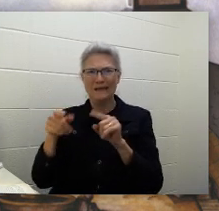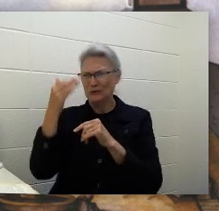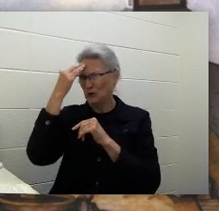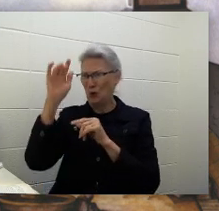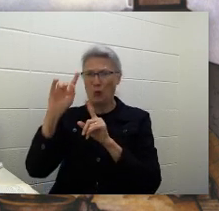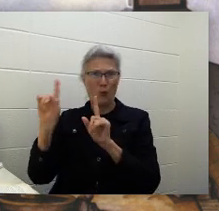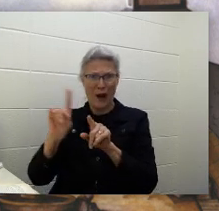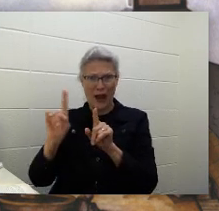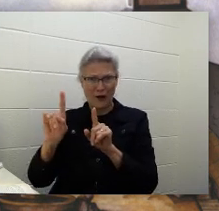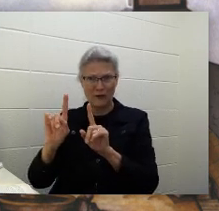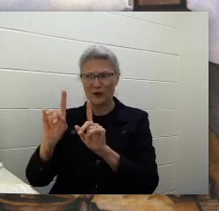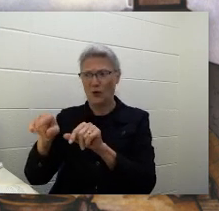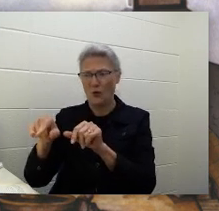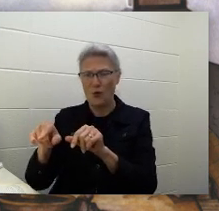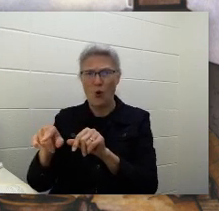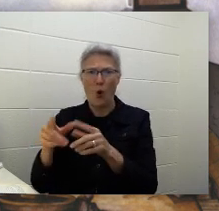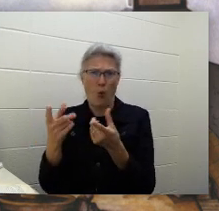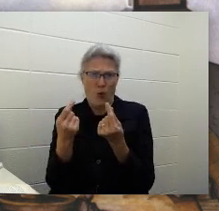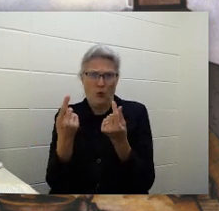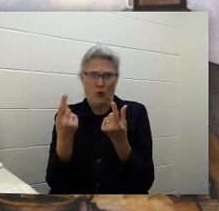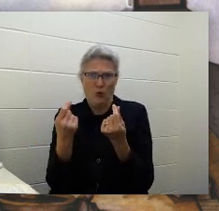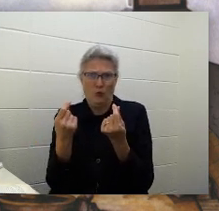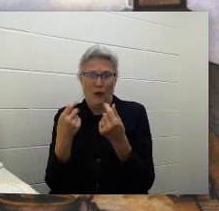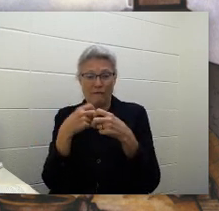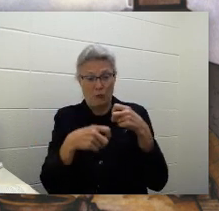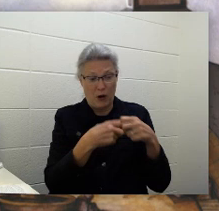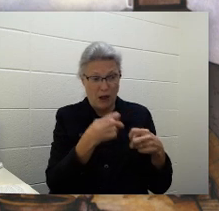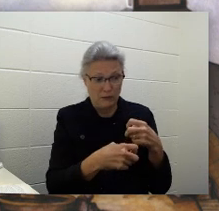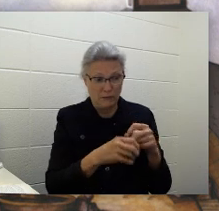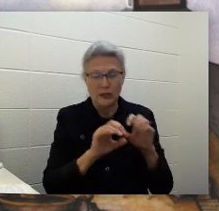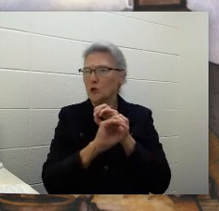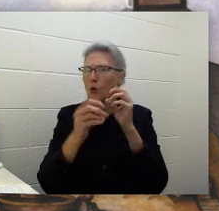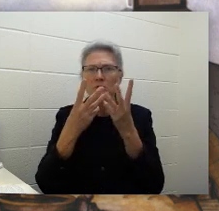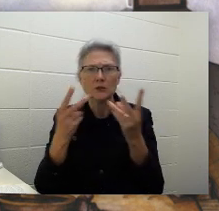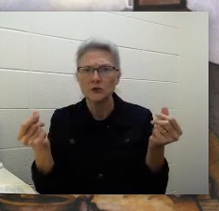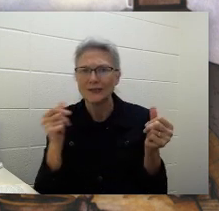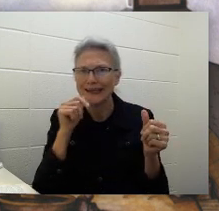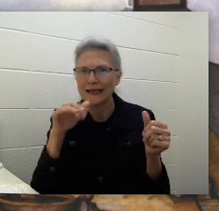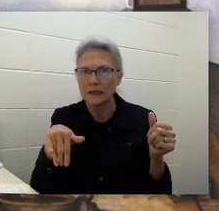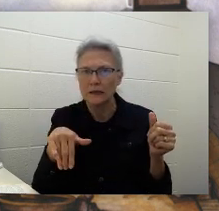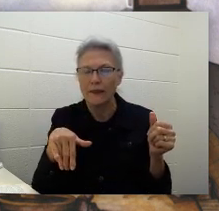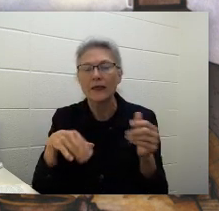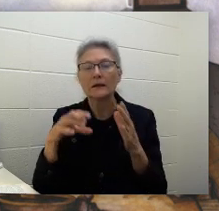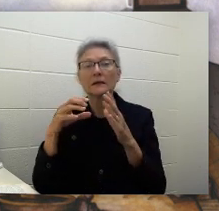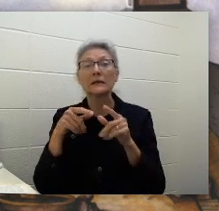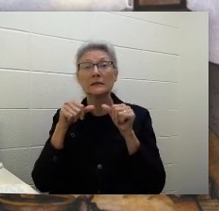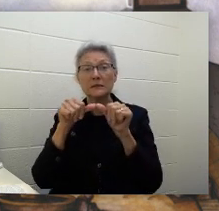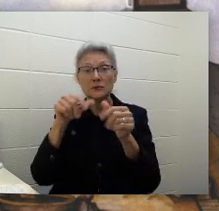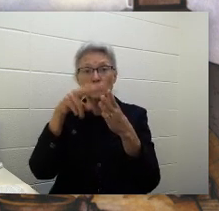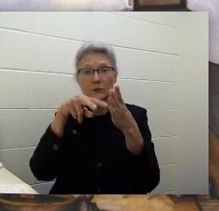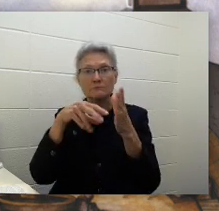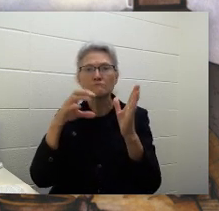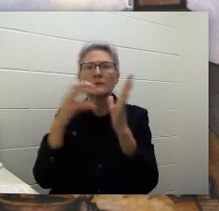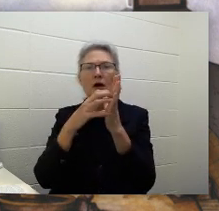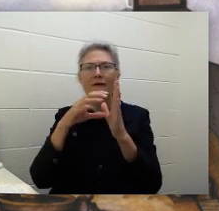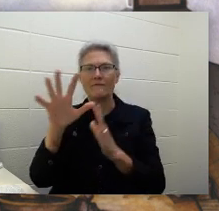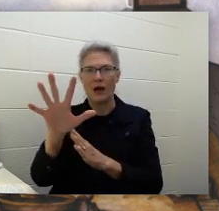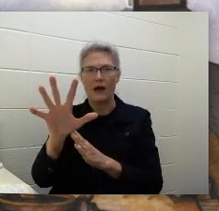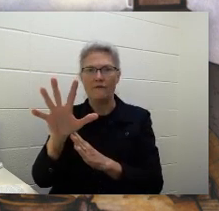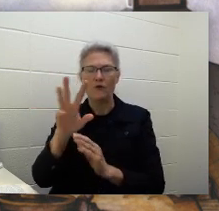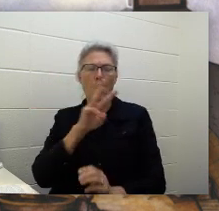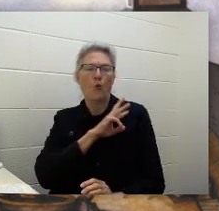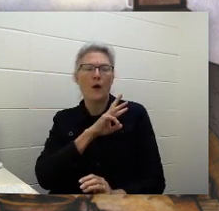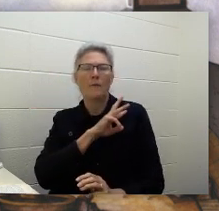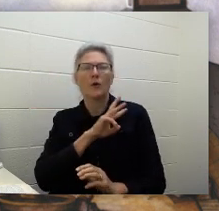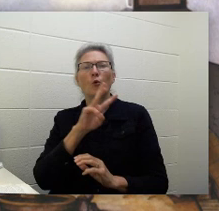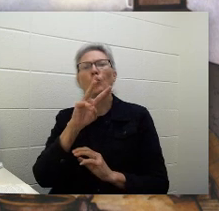problem, but we have no solution yet. Then as I continue reading in paragraph 5, Wilmer comes up with the solution. He